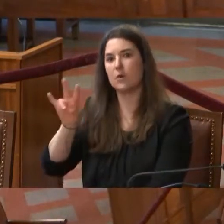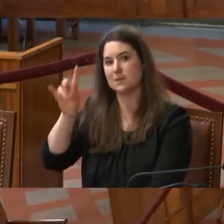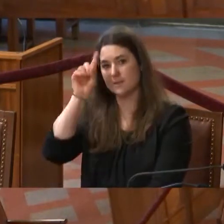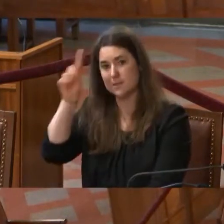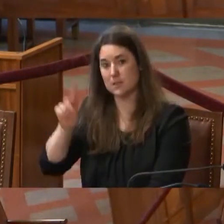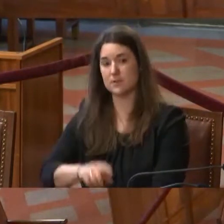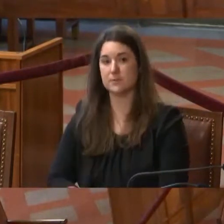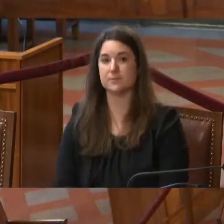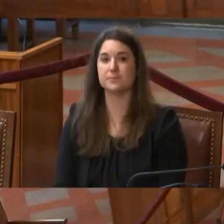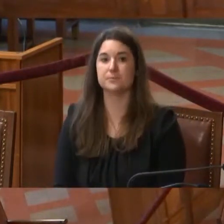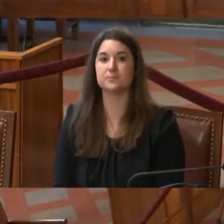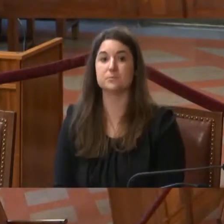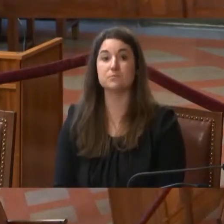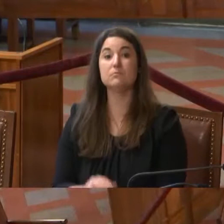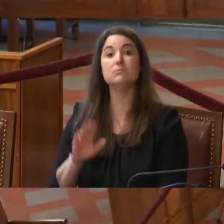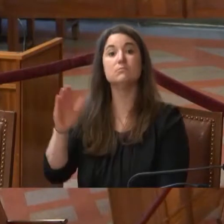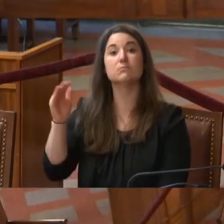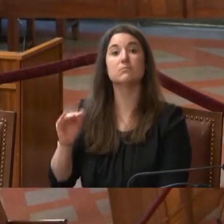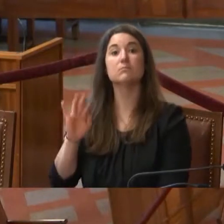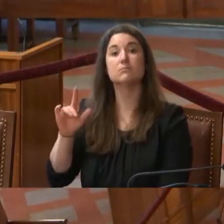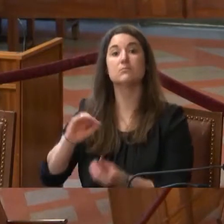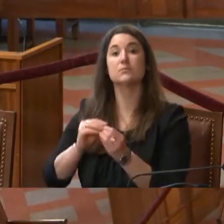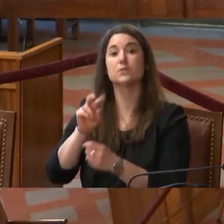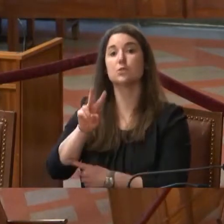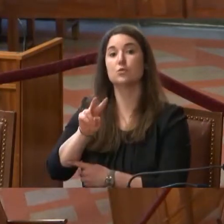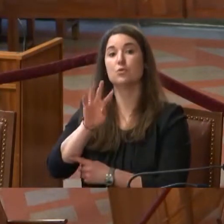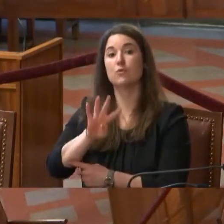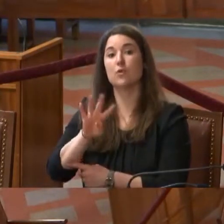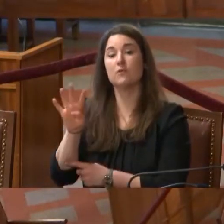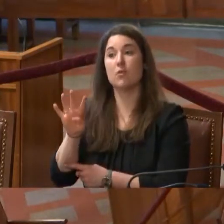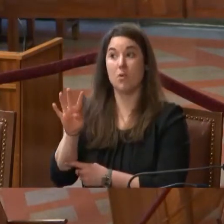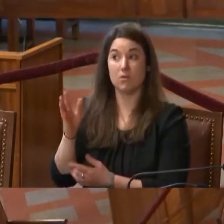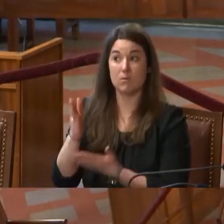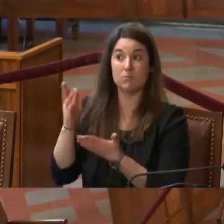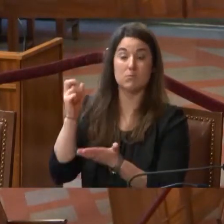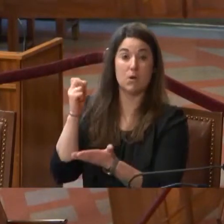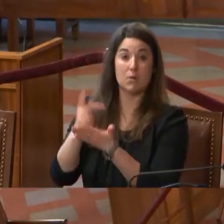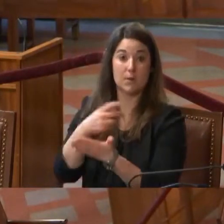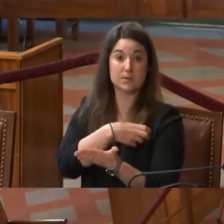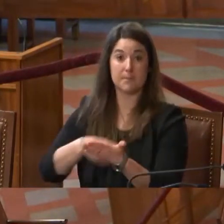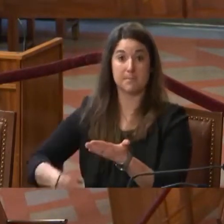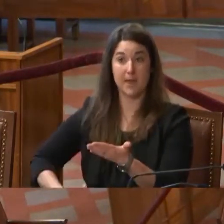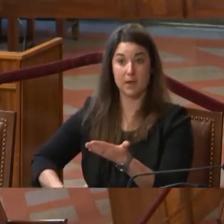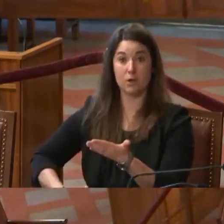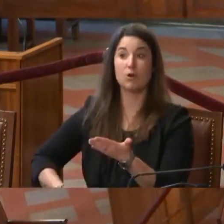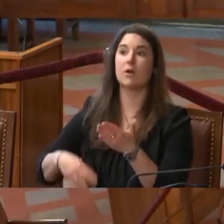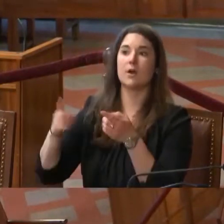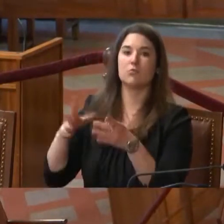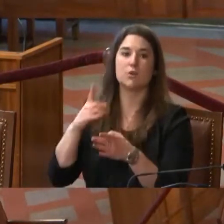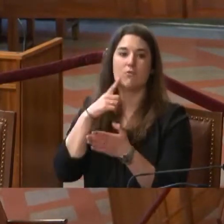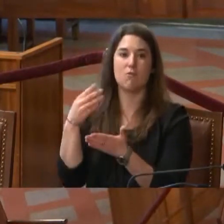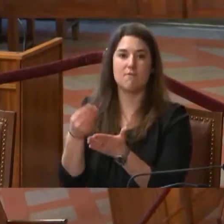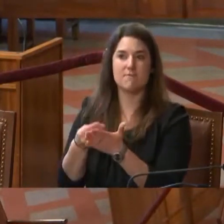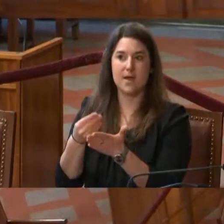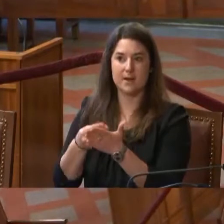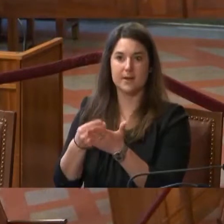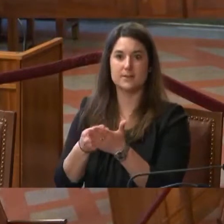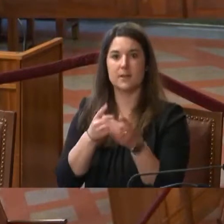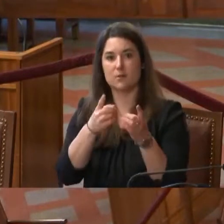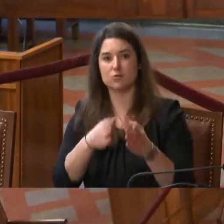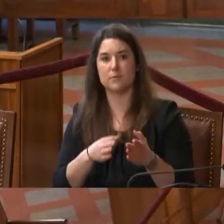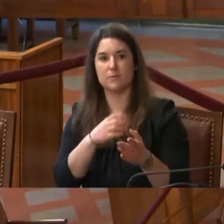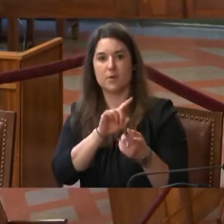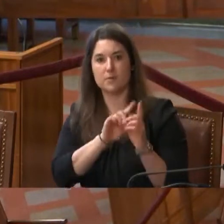$830,572.47. Bill Number 244, Resolution authorizing the Mayor and Director of Finance and the Director of